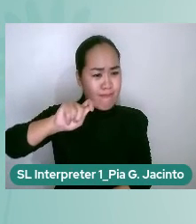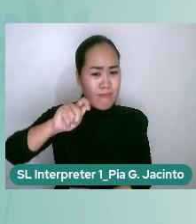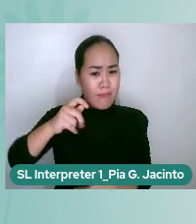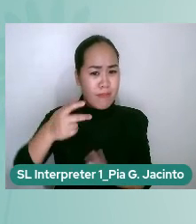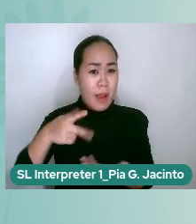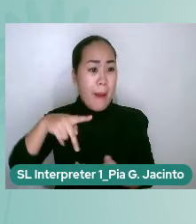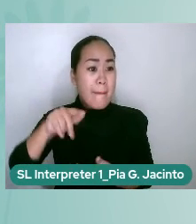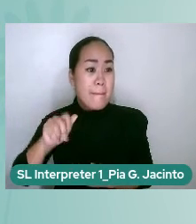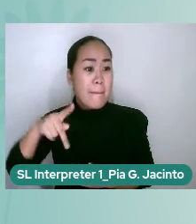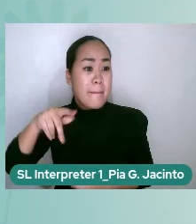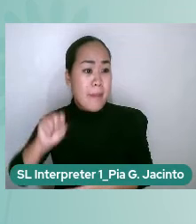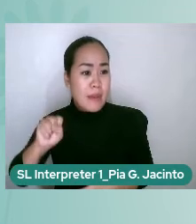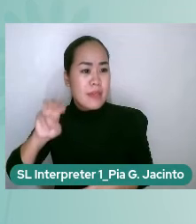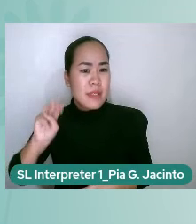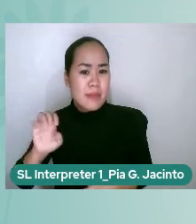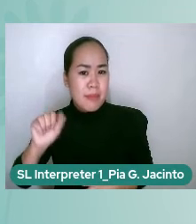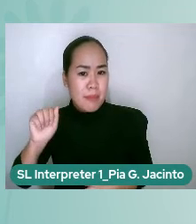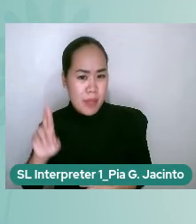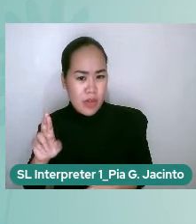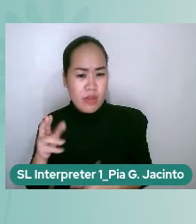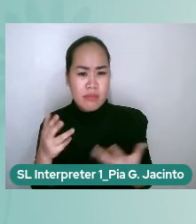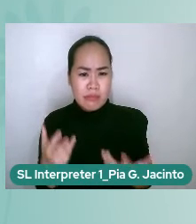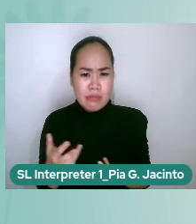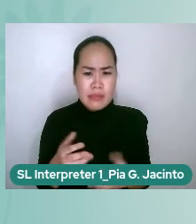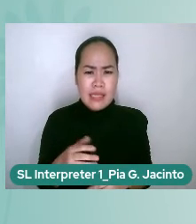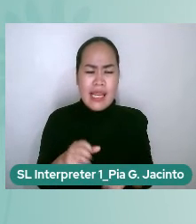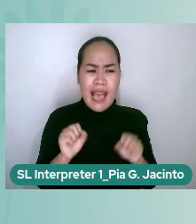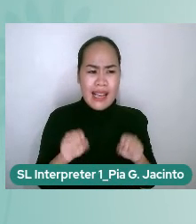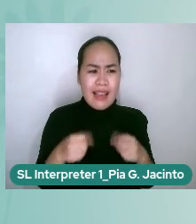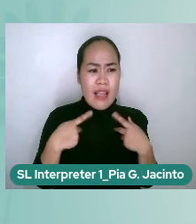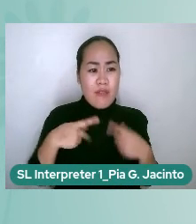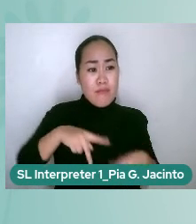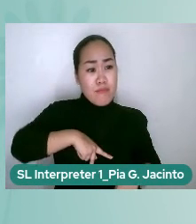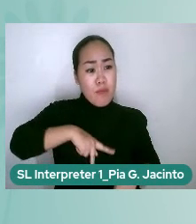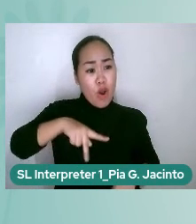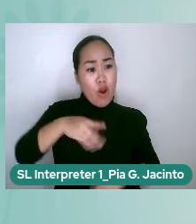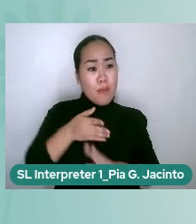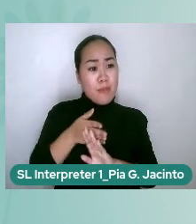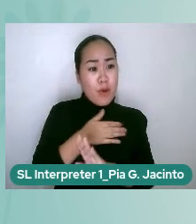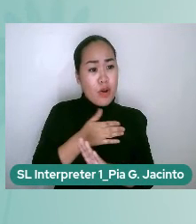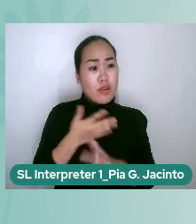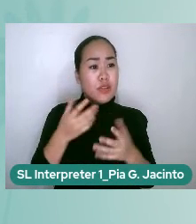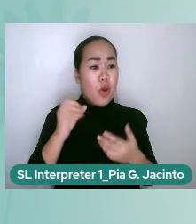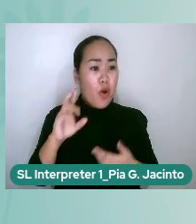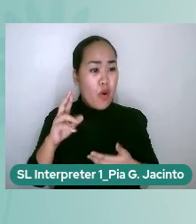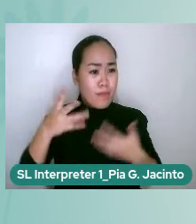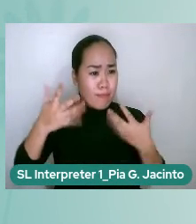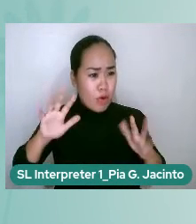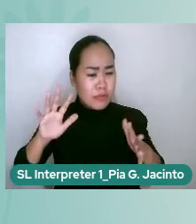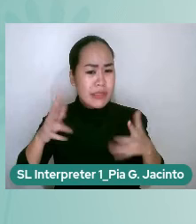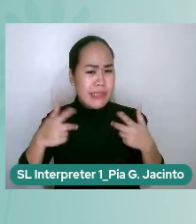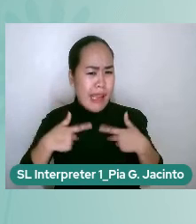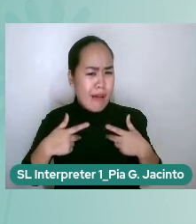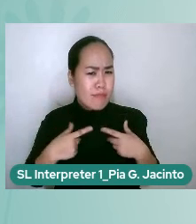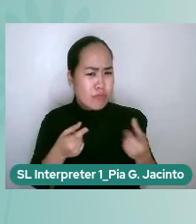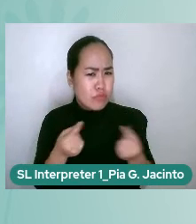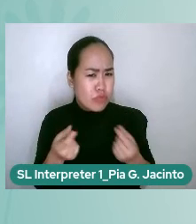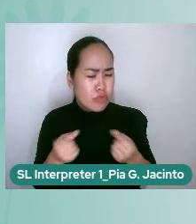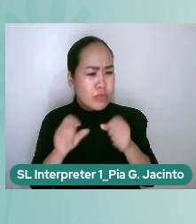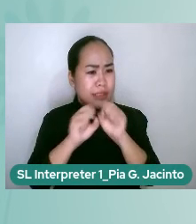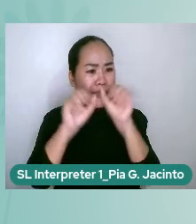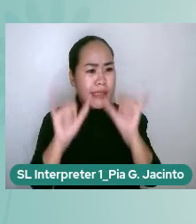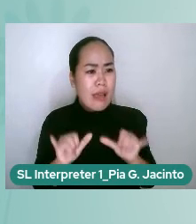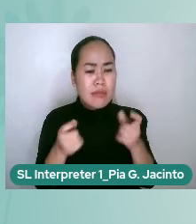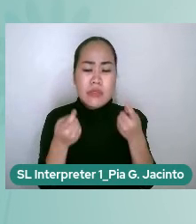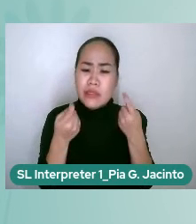their lifetime postnatally. And we don't have a call and recall system, although that has been tried.